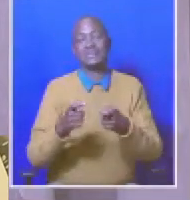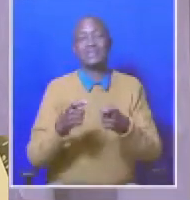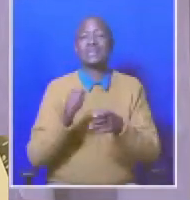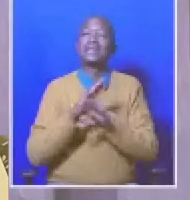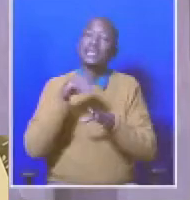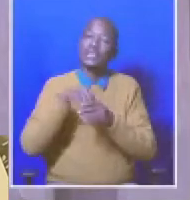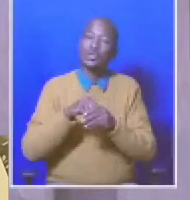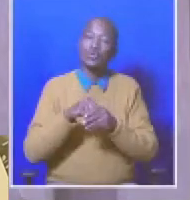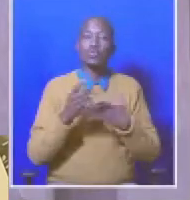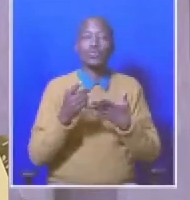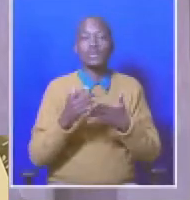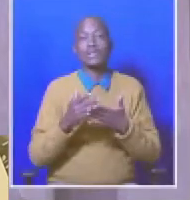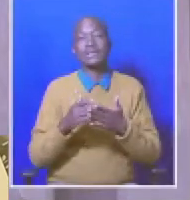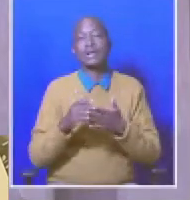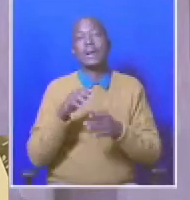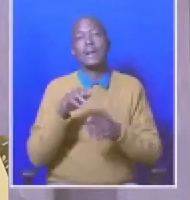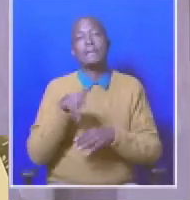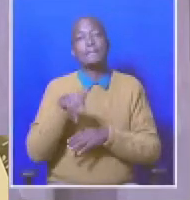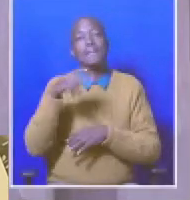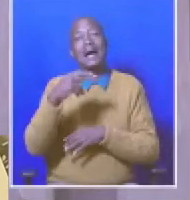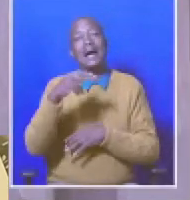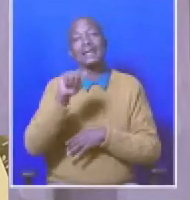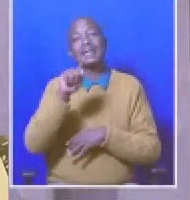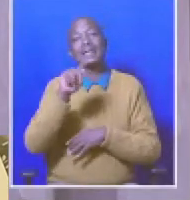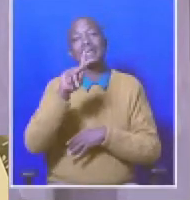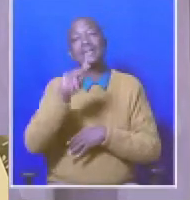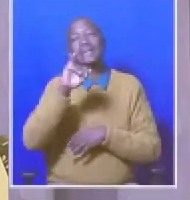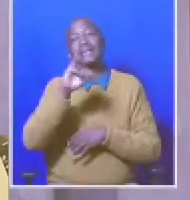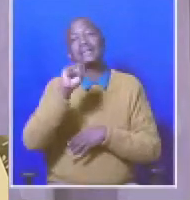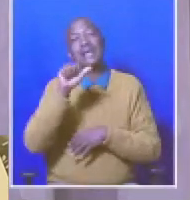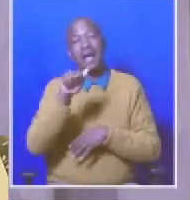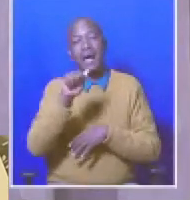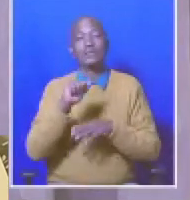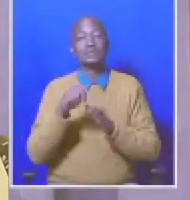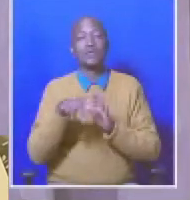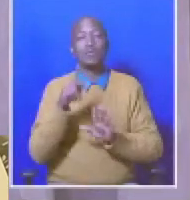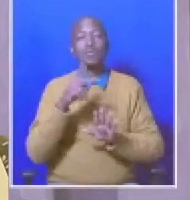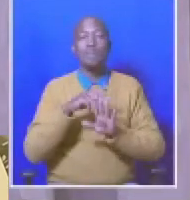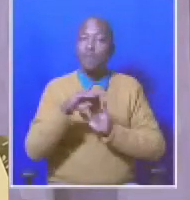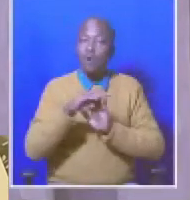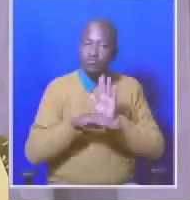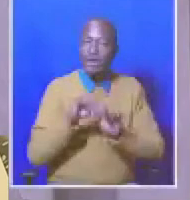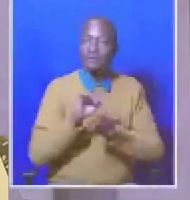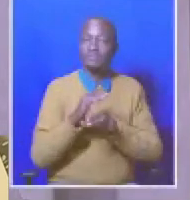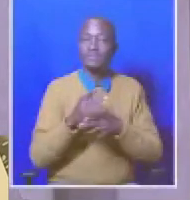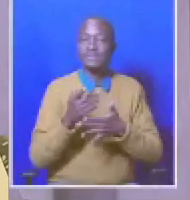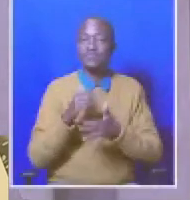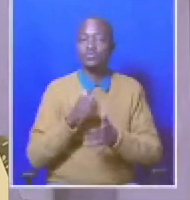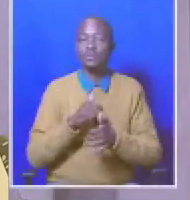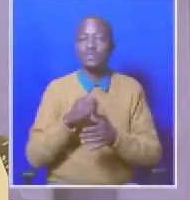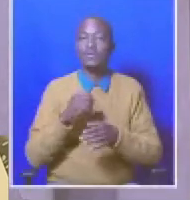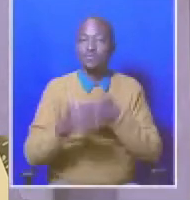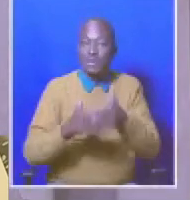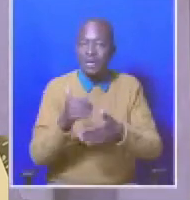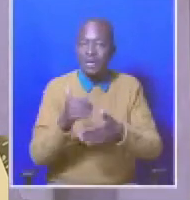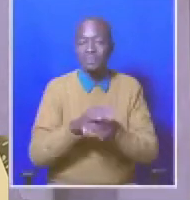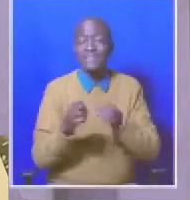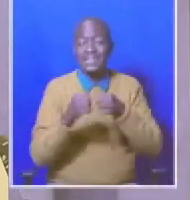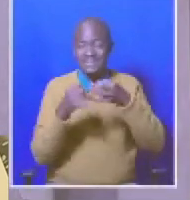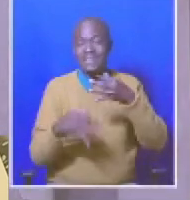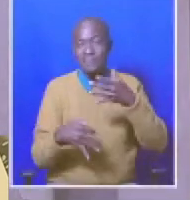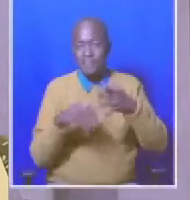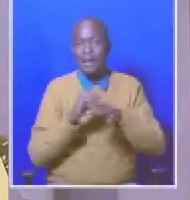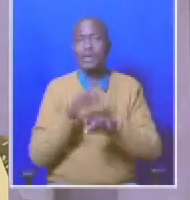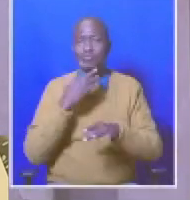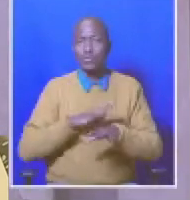Pakisa, land development support programs. There's a number of programs that we have put in place, and we want to support